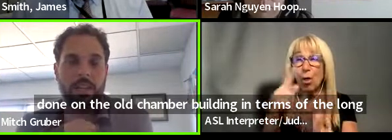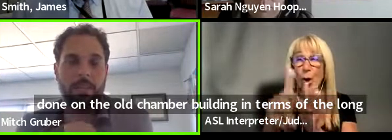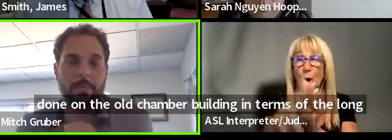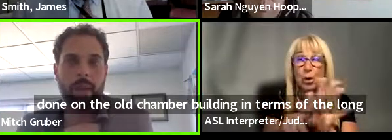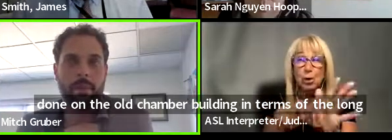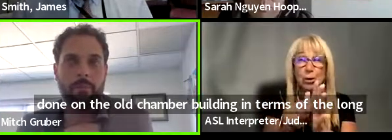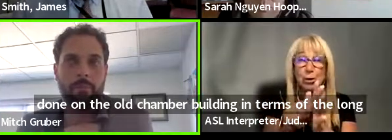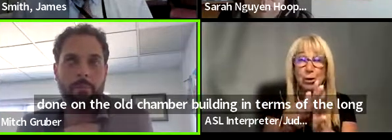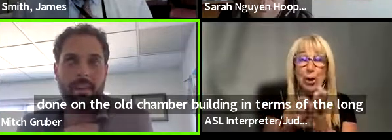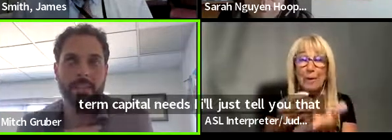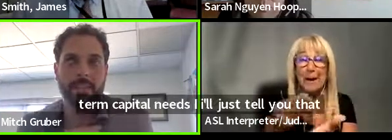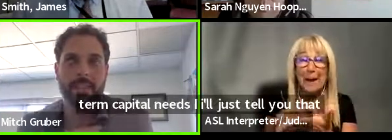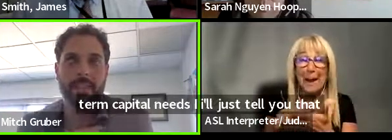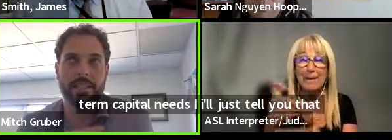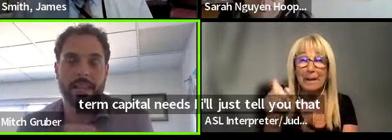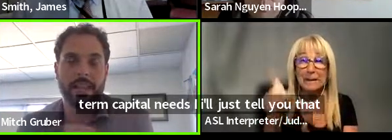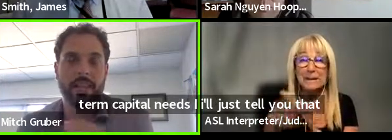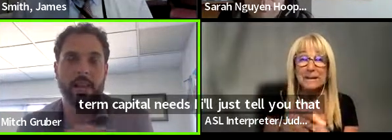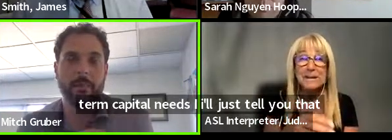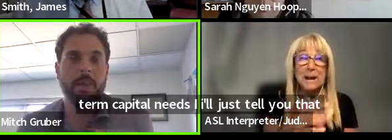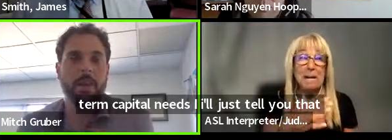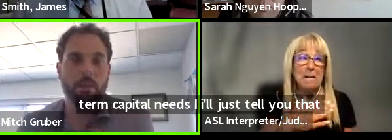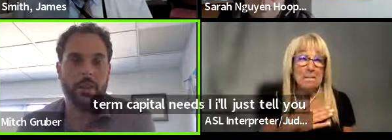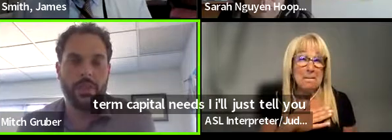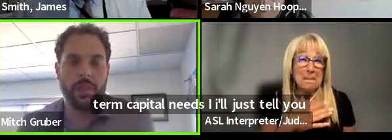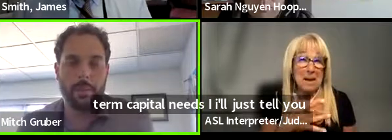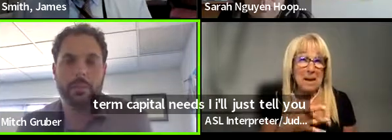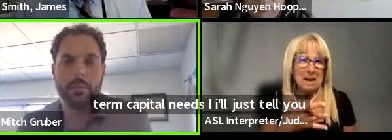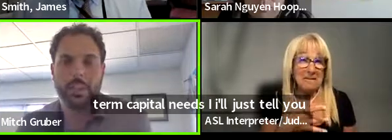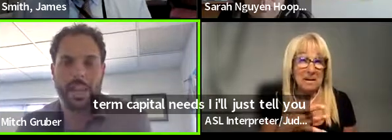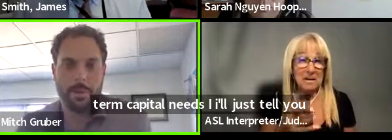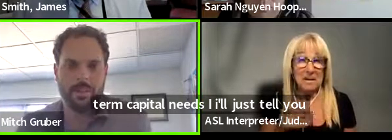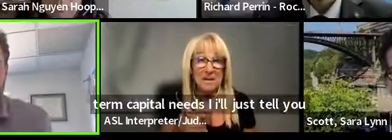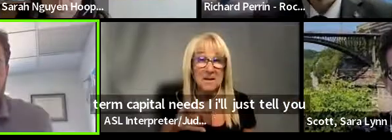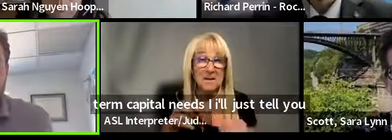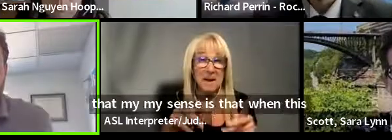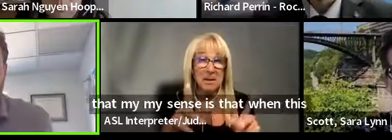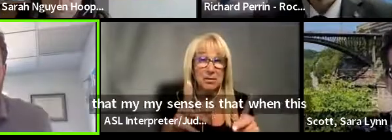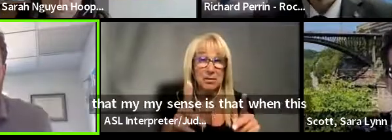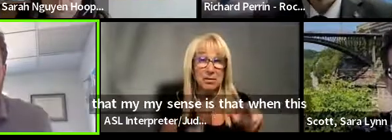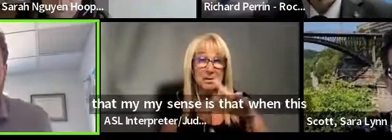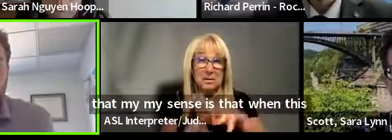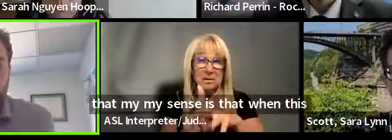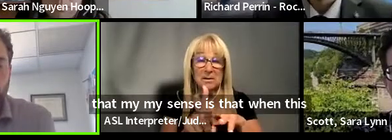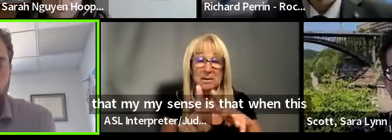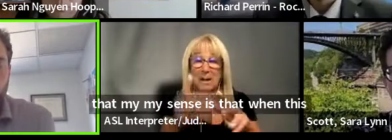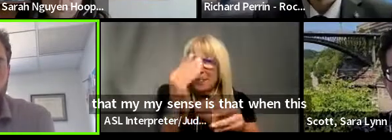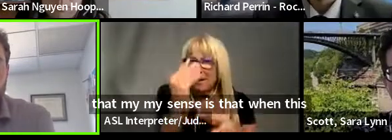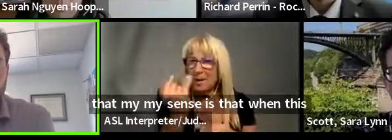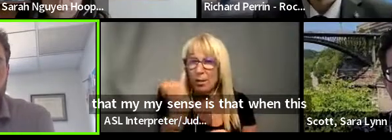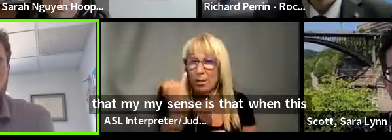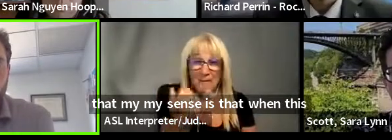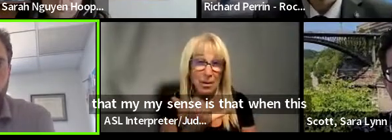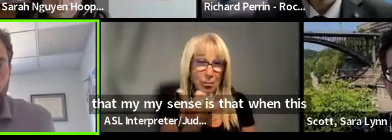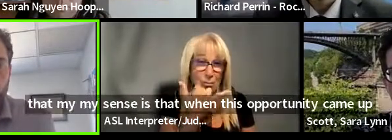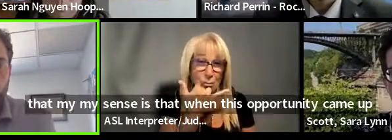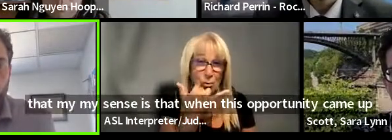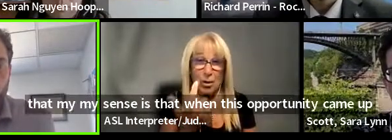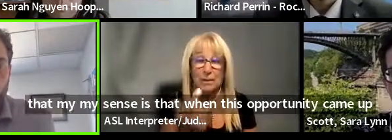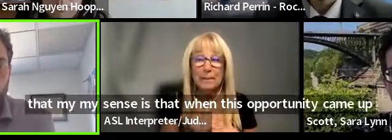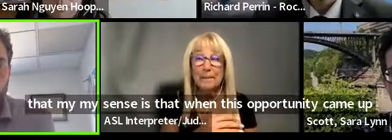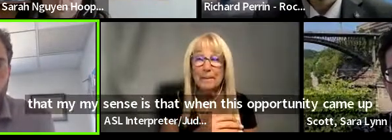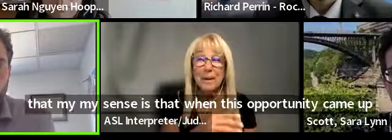I'll just tell you that my sense is that when this opportunity came up, and correct me if I'm wrong, Commissioner Parent,